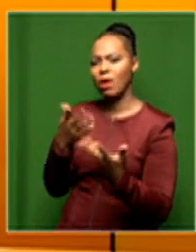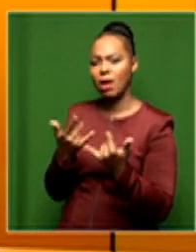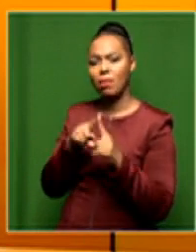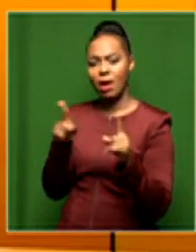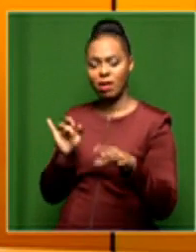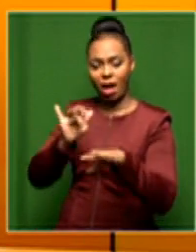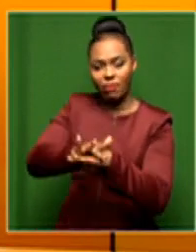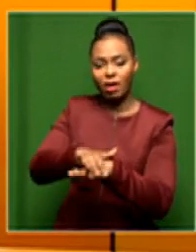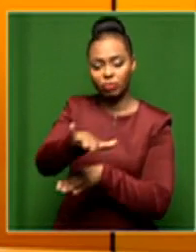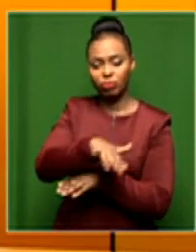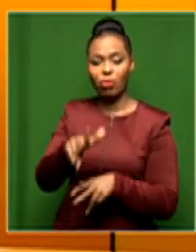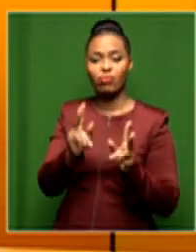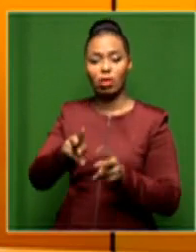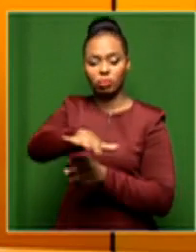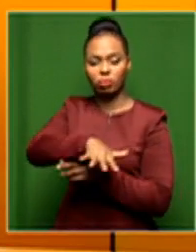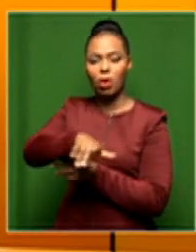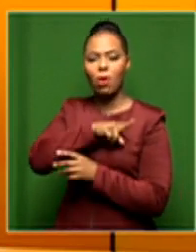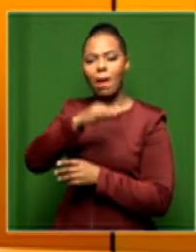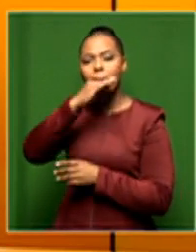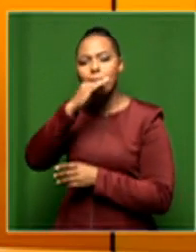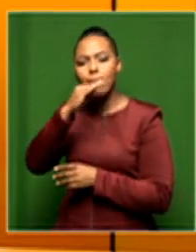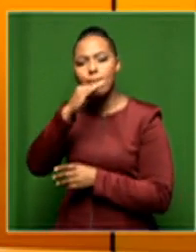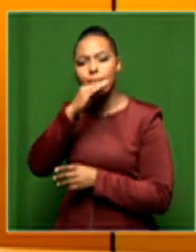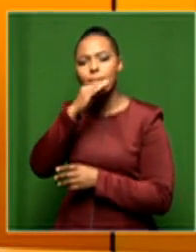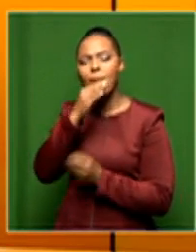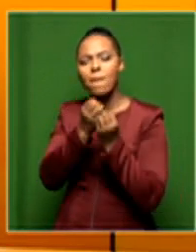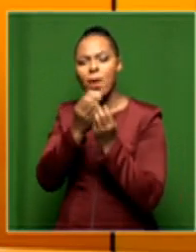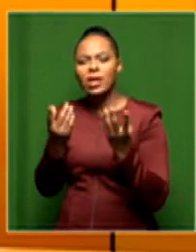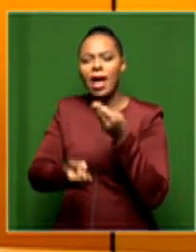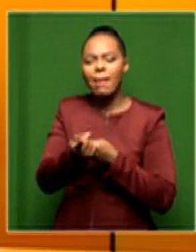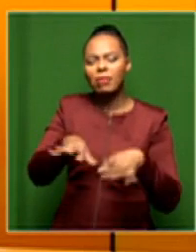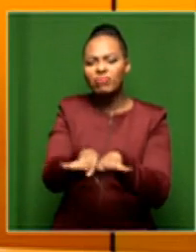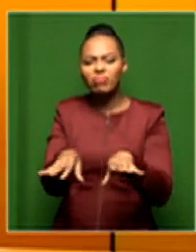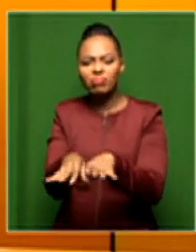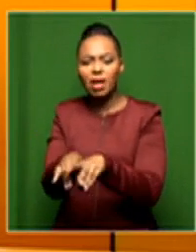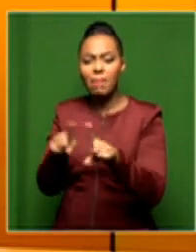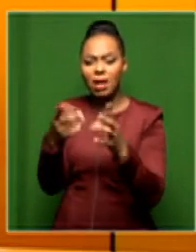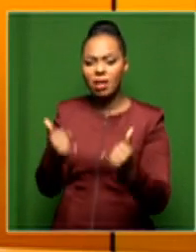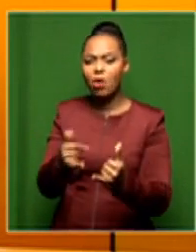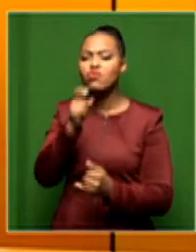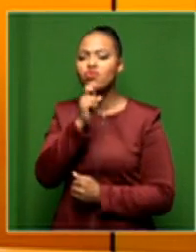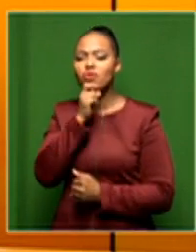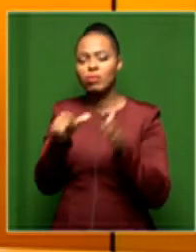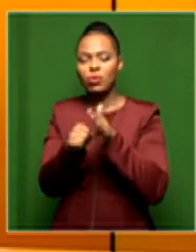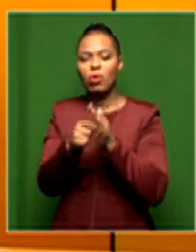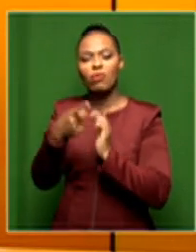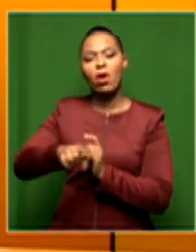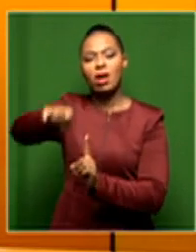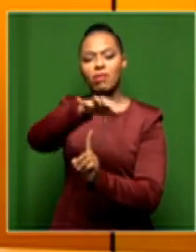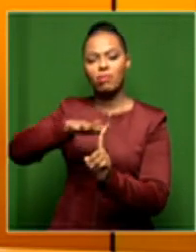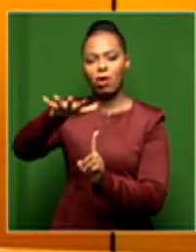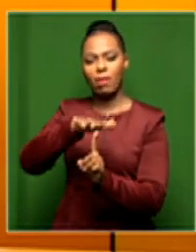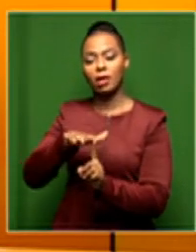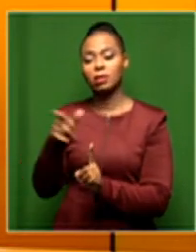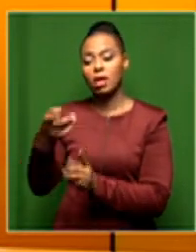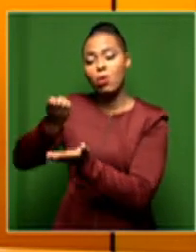nature. Now, the amount of plastic waste has ballooned in recent times and found its way into the environment. The World Economic Forum reports,